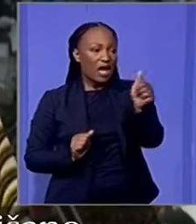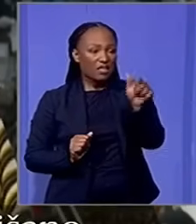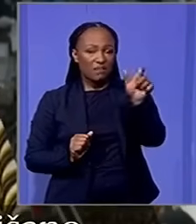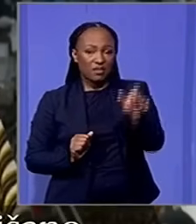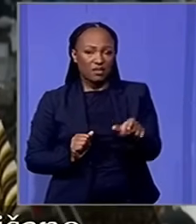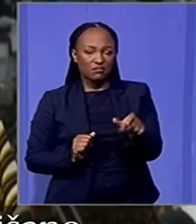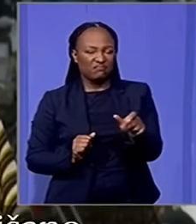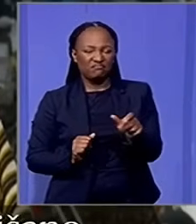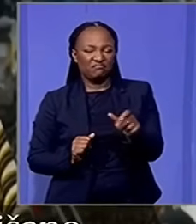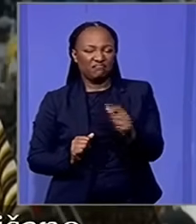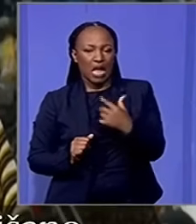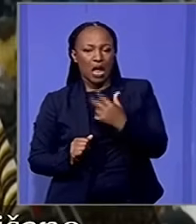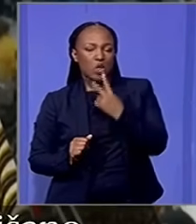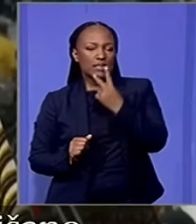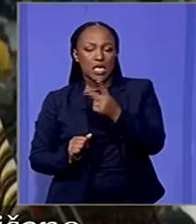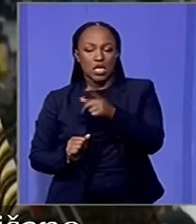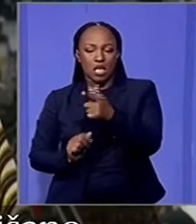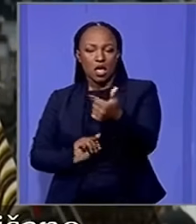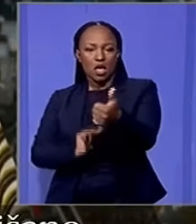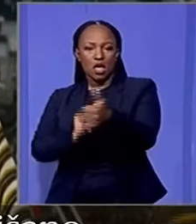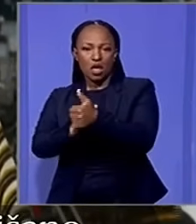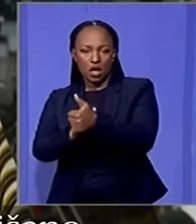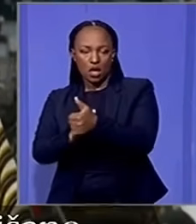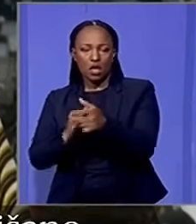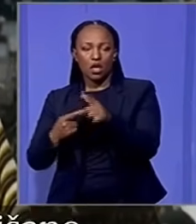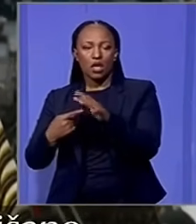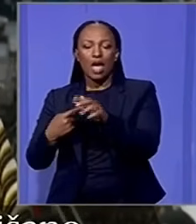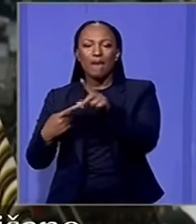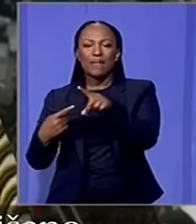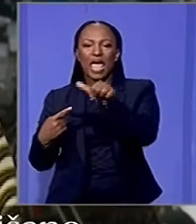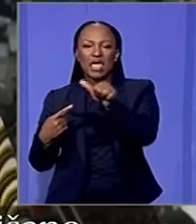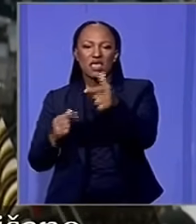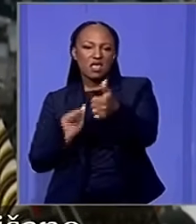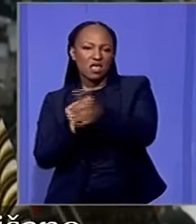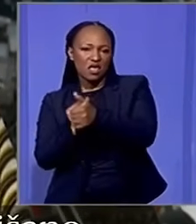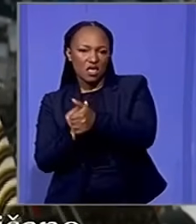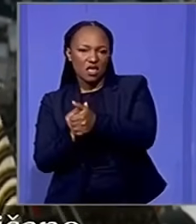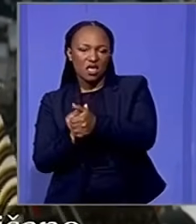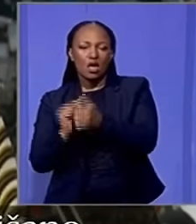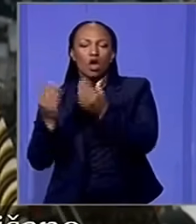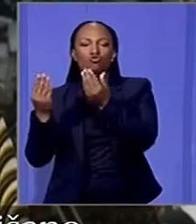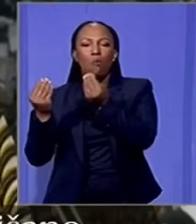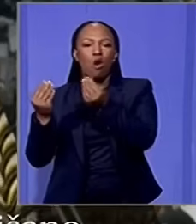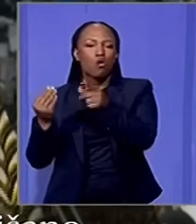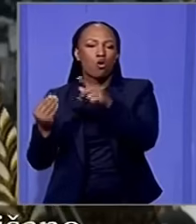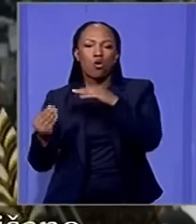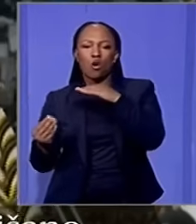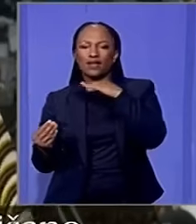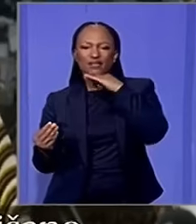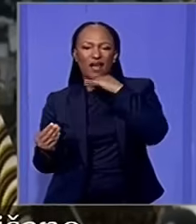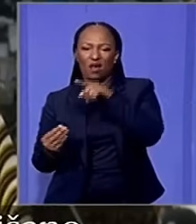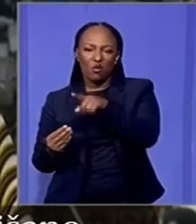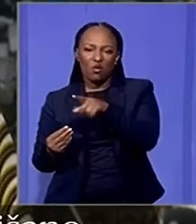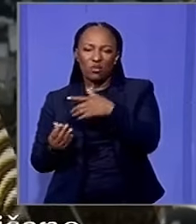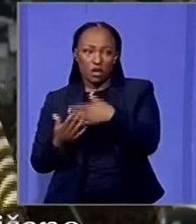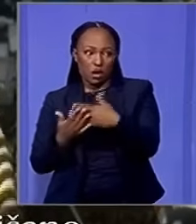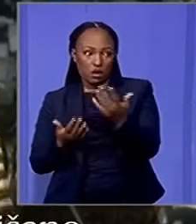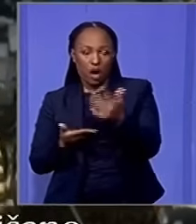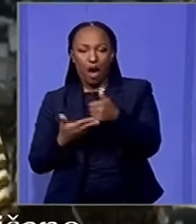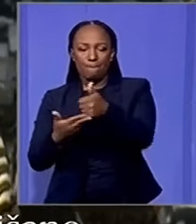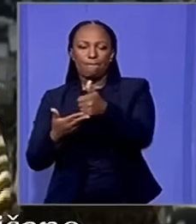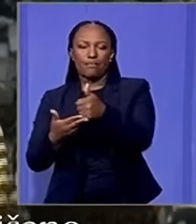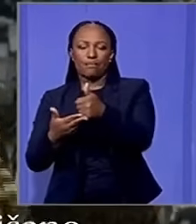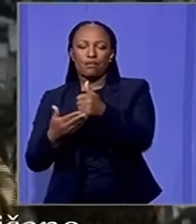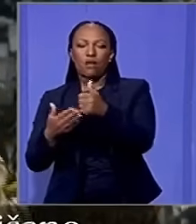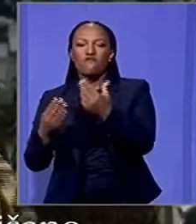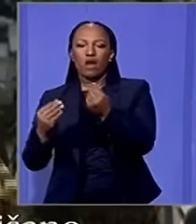A ke bone ba ka tsamaya le Patriotic Alliance ebile ga ene dinomoro tse dikalo tse di ka kgonang gore ba thuse